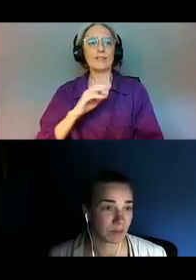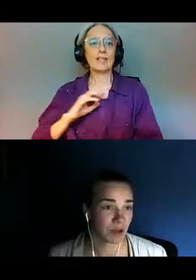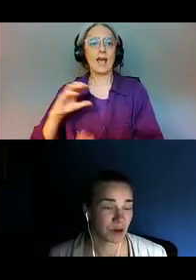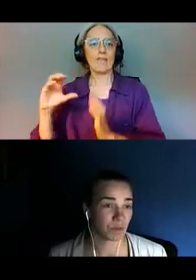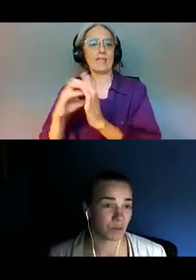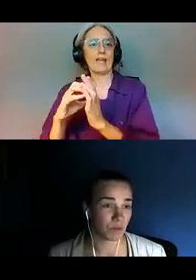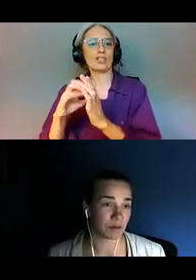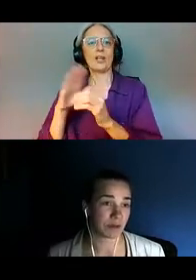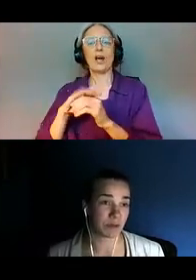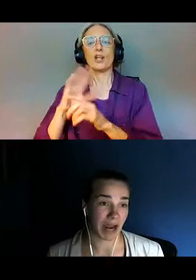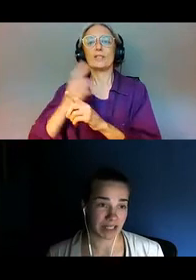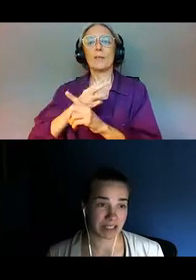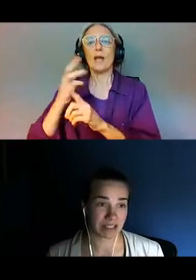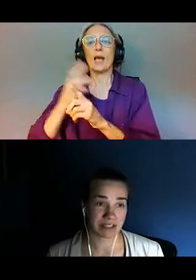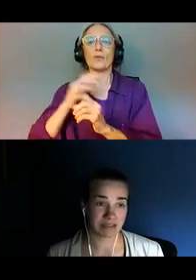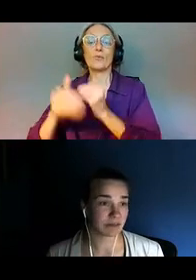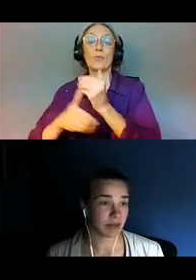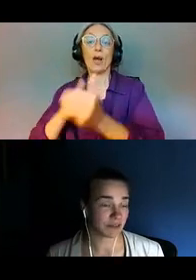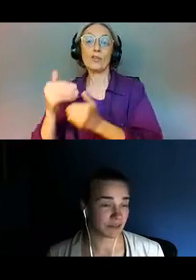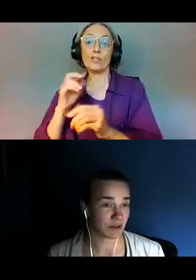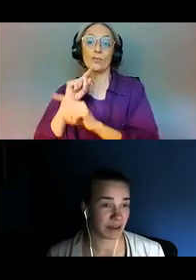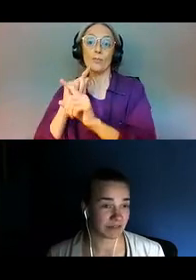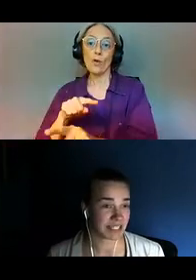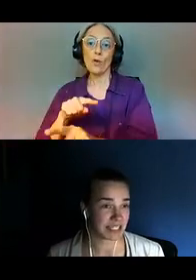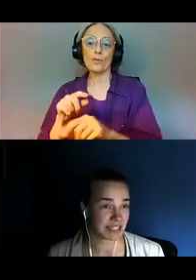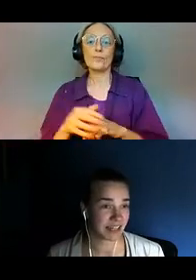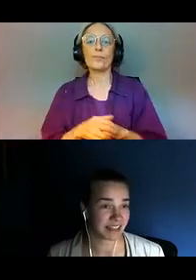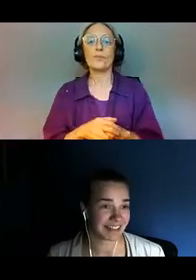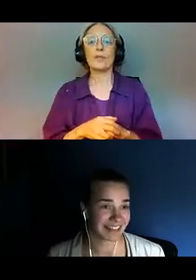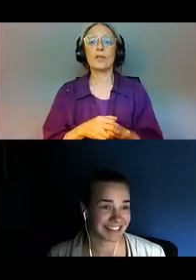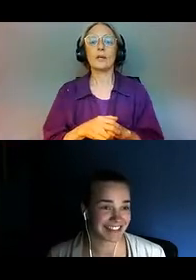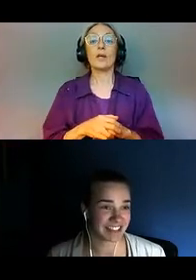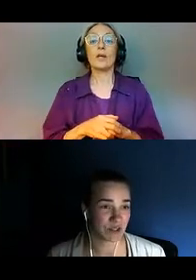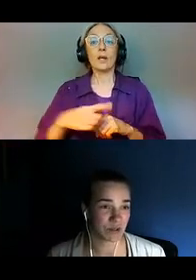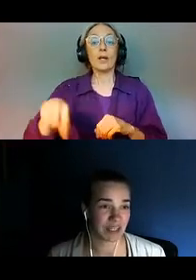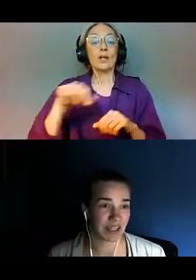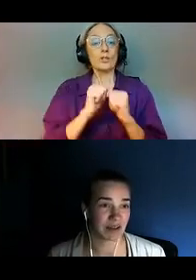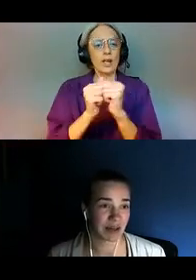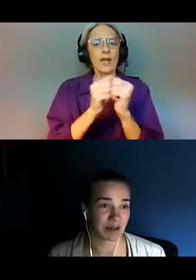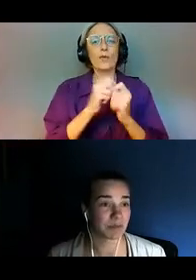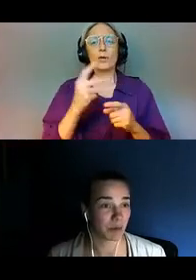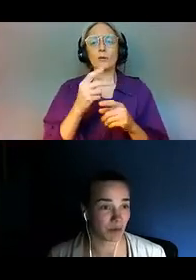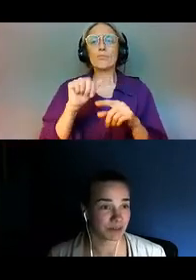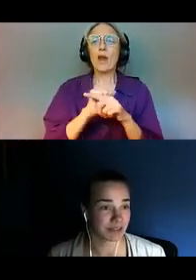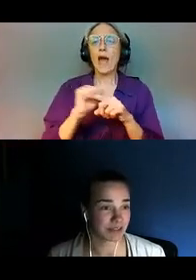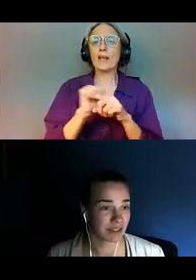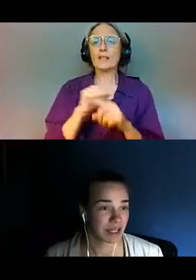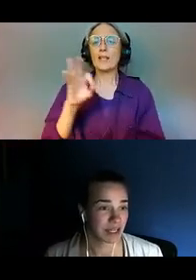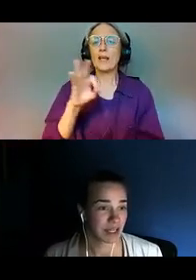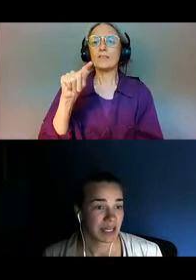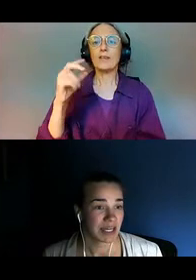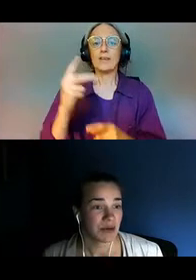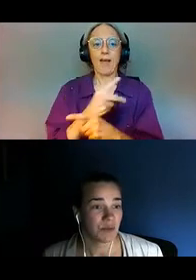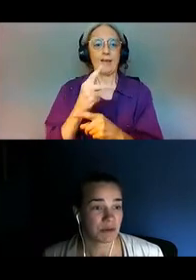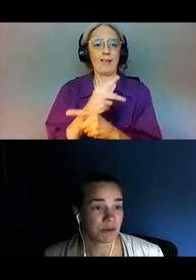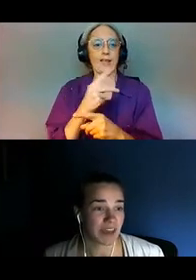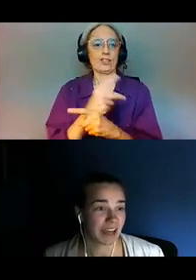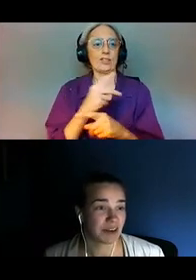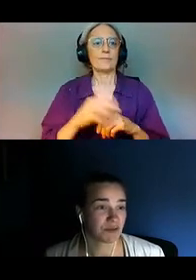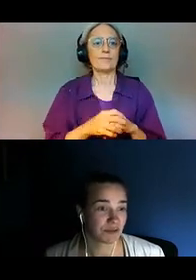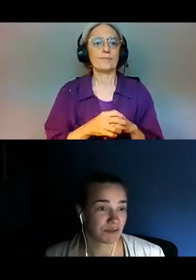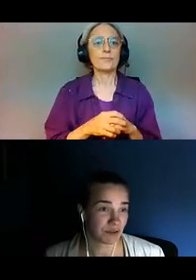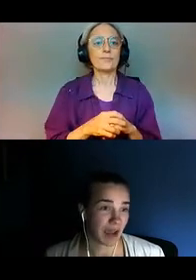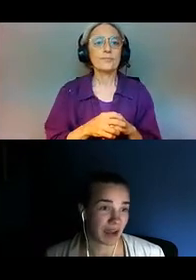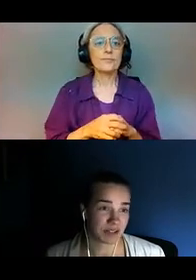report. We will practice a few FTE calculations using polls. We